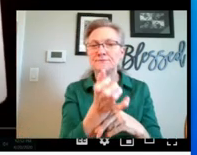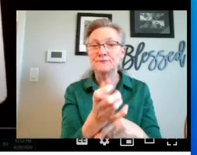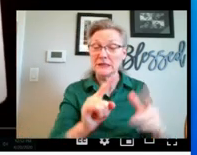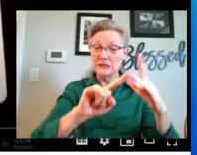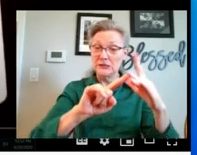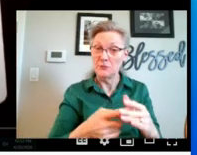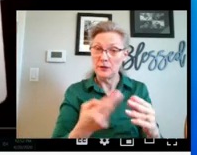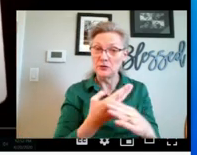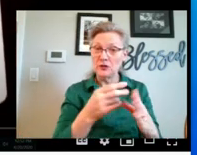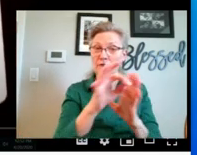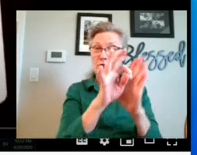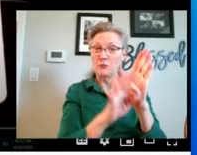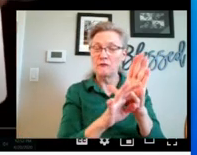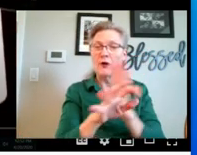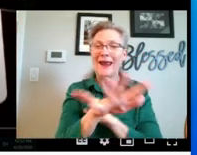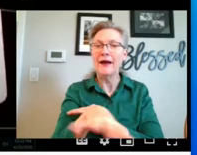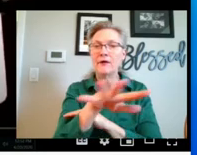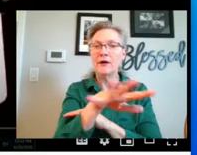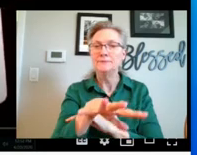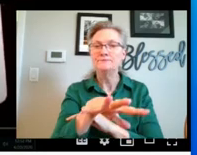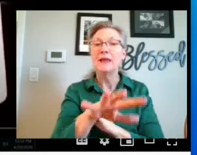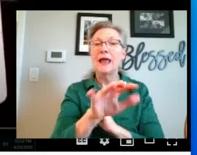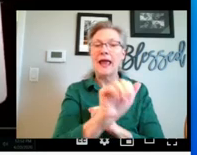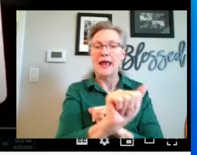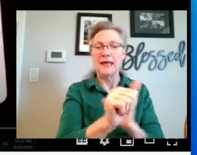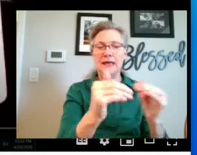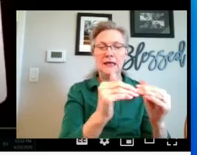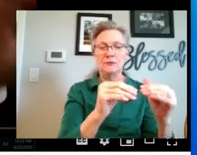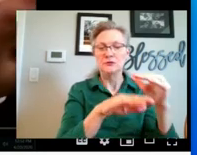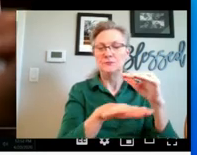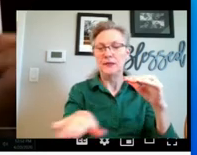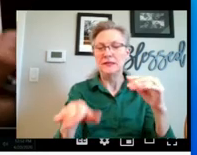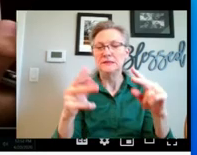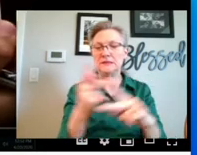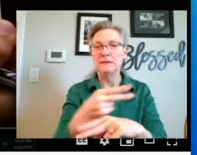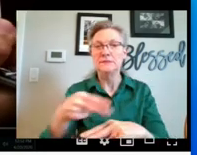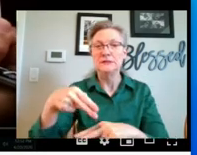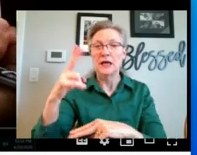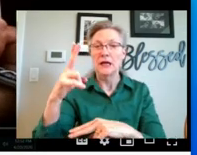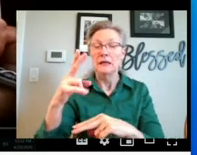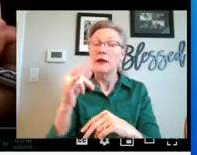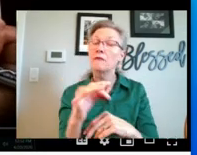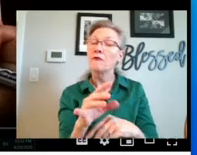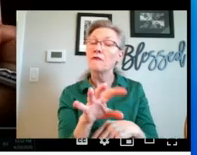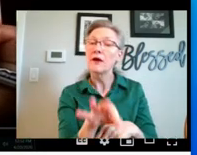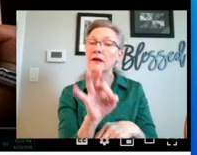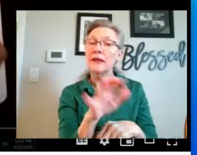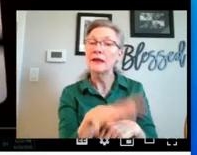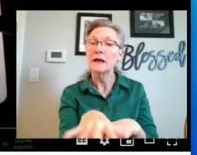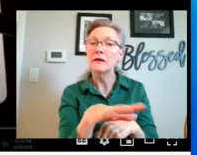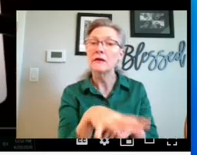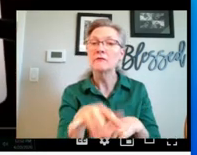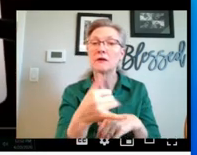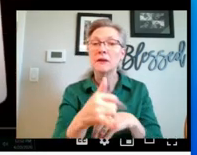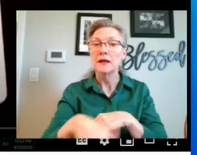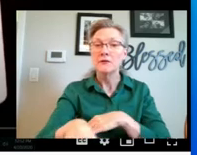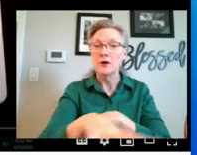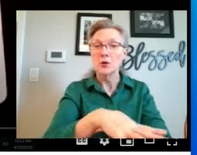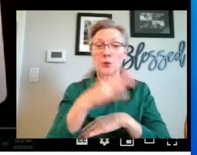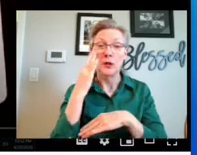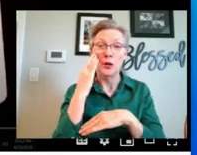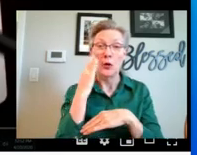area formula. We know that area equals base times height. And if we're finding that area of the playground, we know that in this